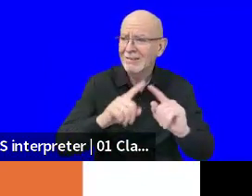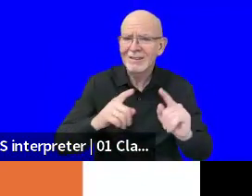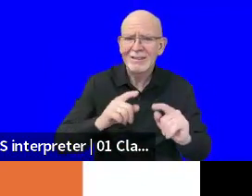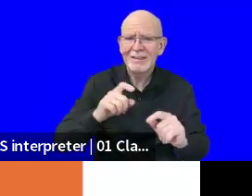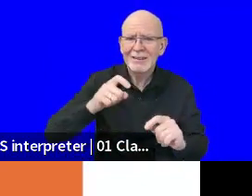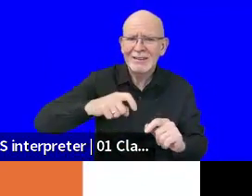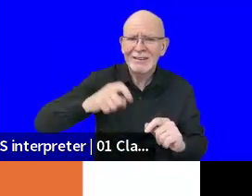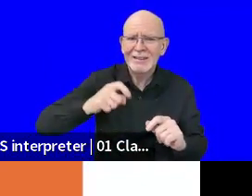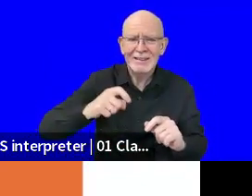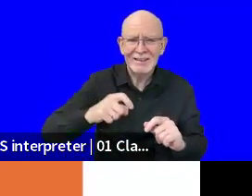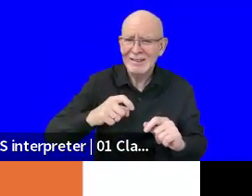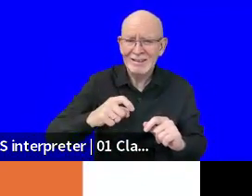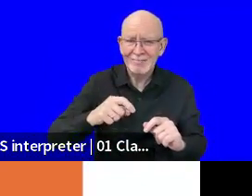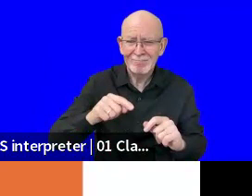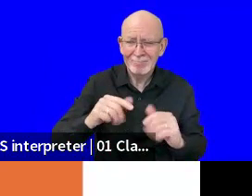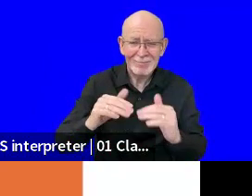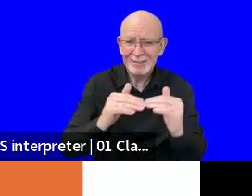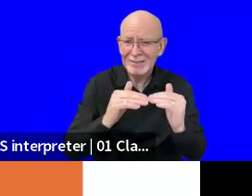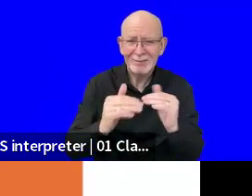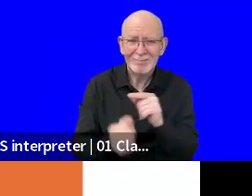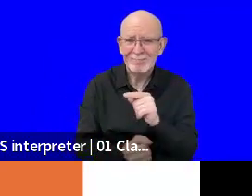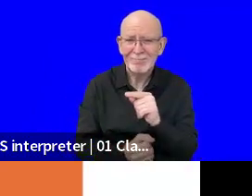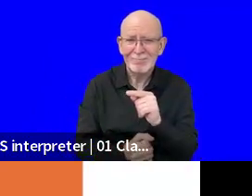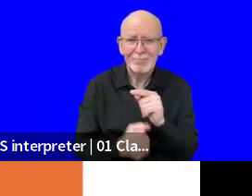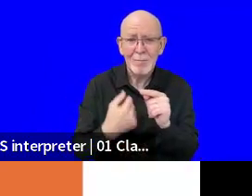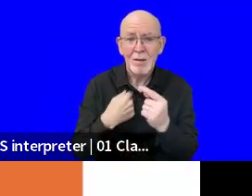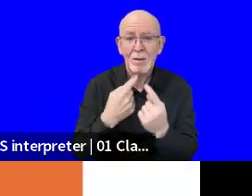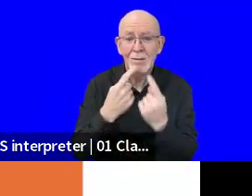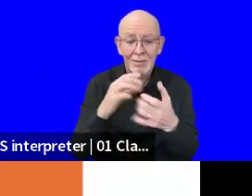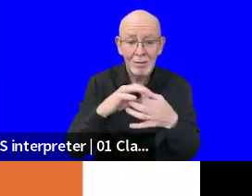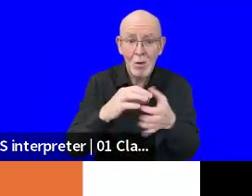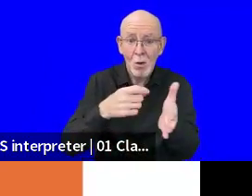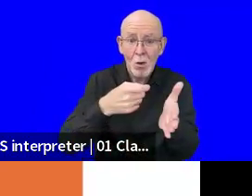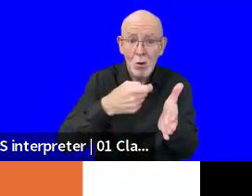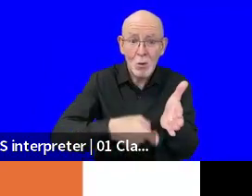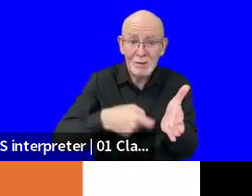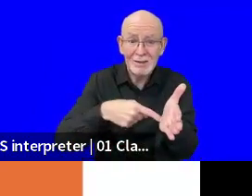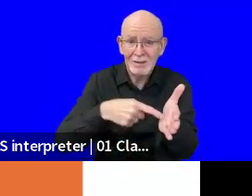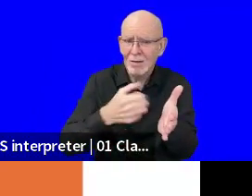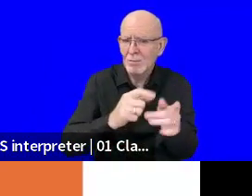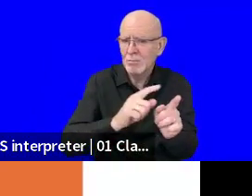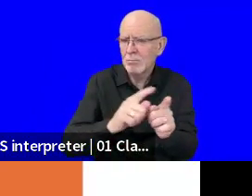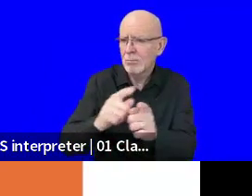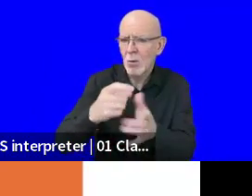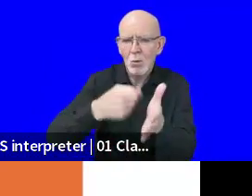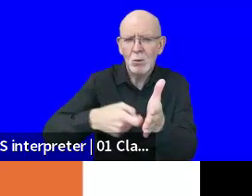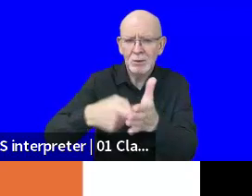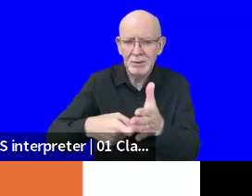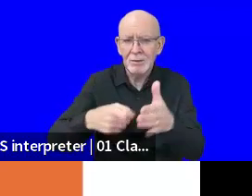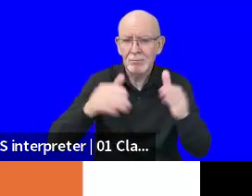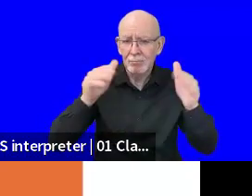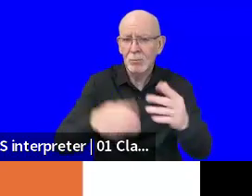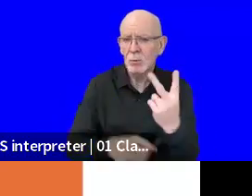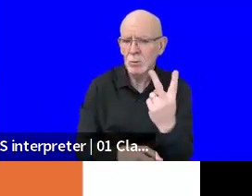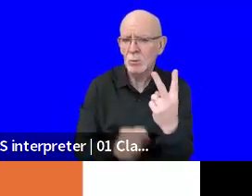types of costs, and they boil down to two categories. One is direct spending. In other words, the money I need to take out of